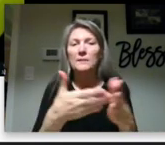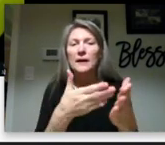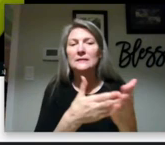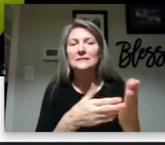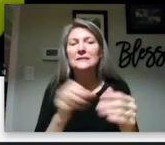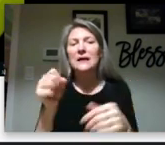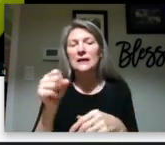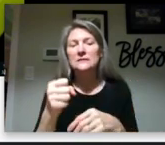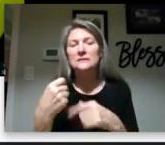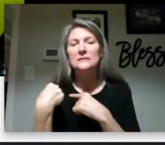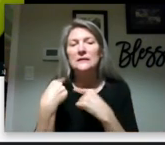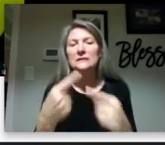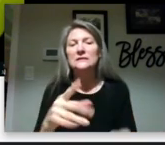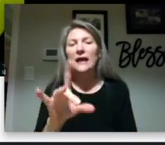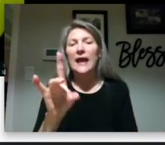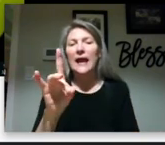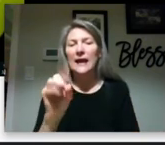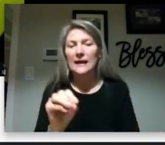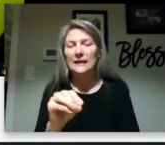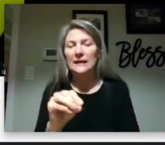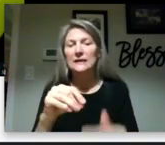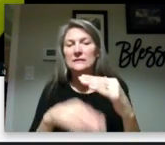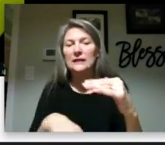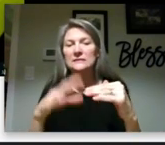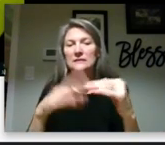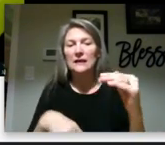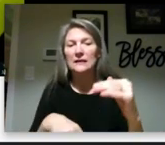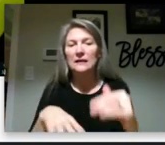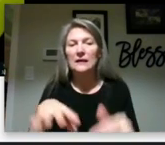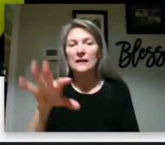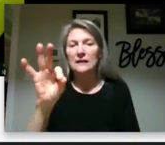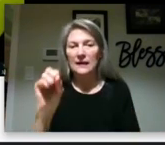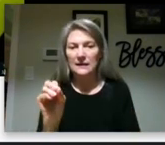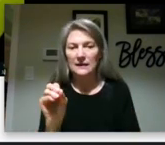80 ounces is less than